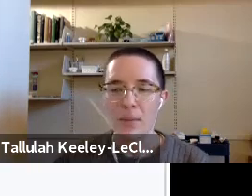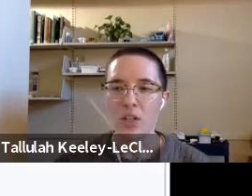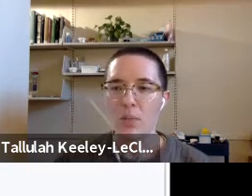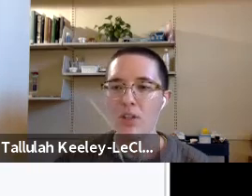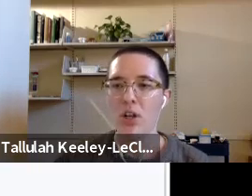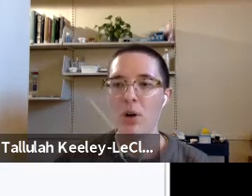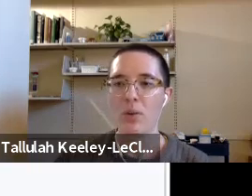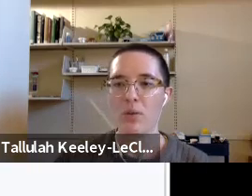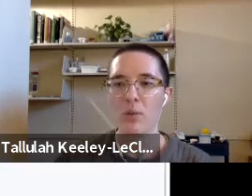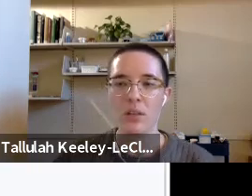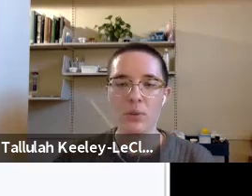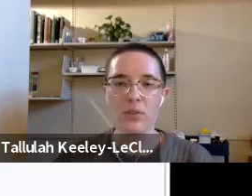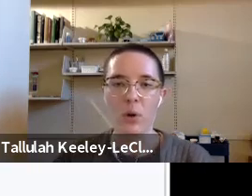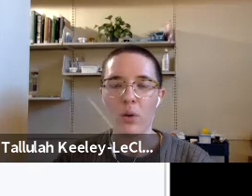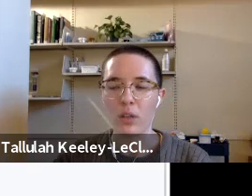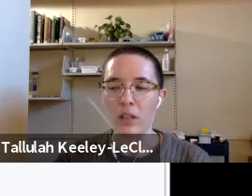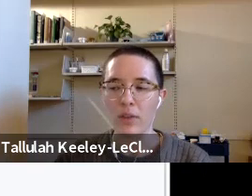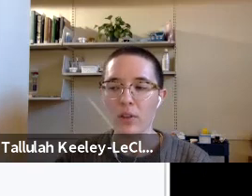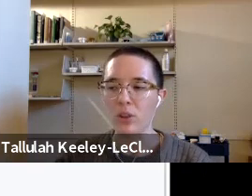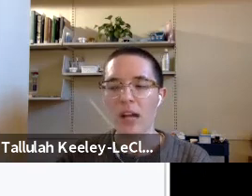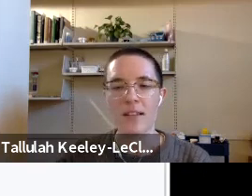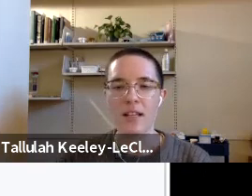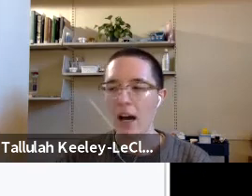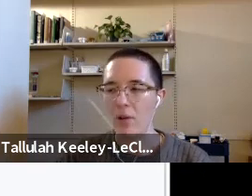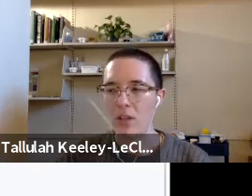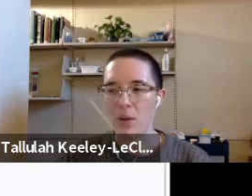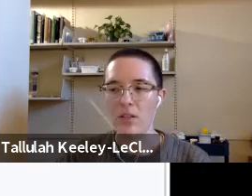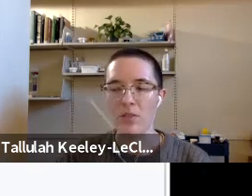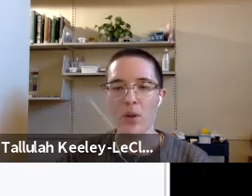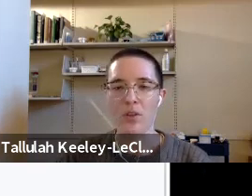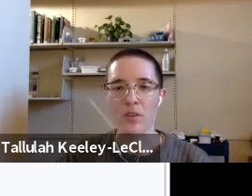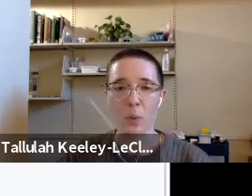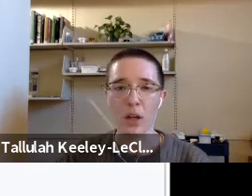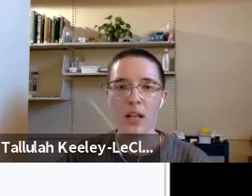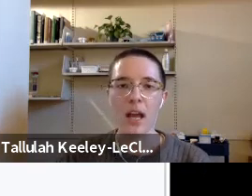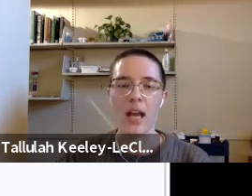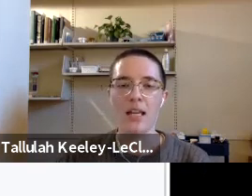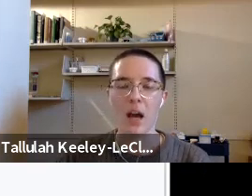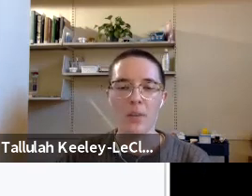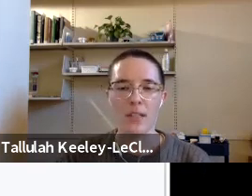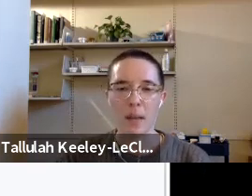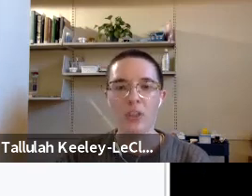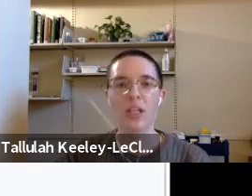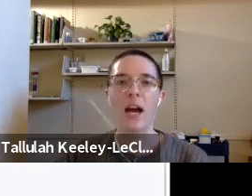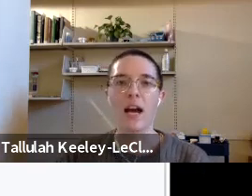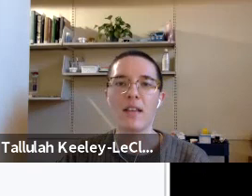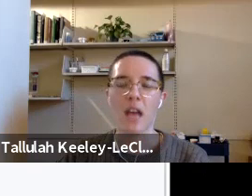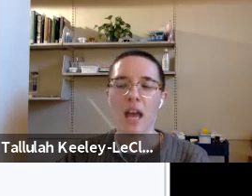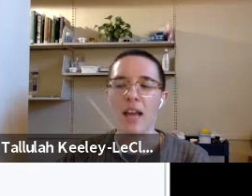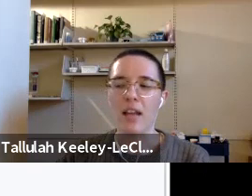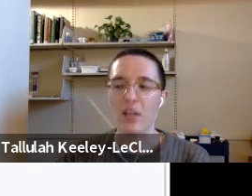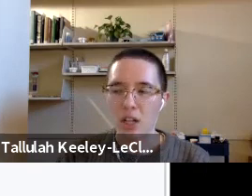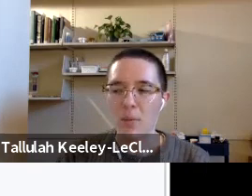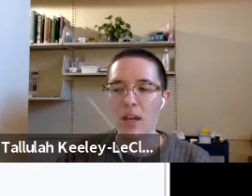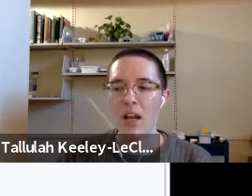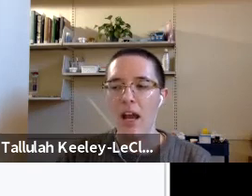So as I mentioned, Pinchot was responsible for really revolutionizing how the US Forest Service worked, and he helped establish it as